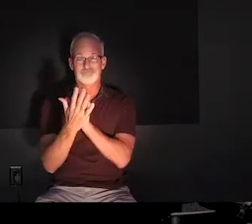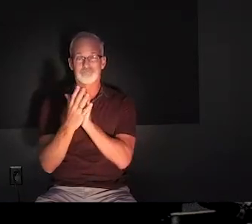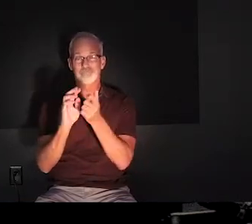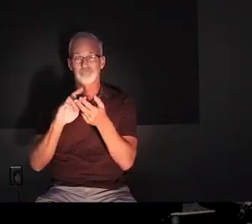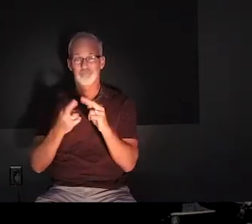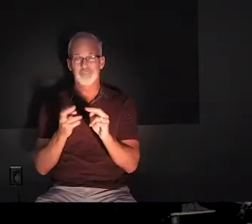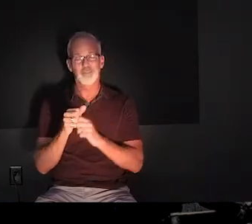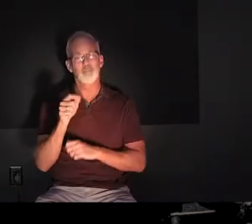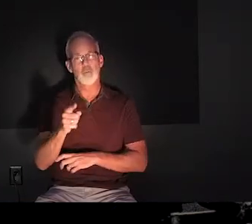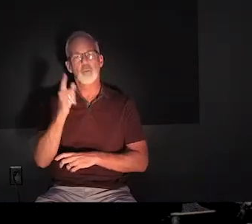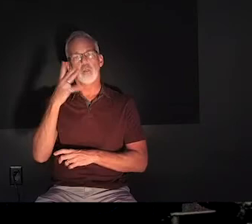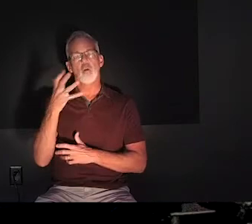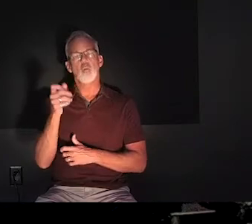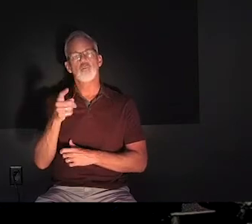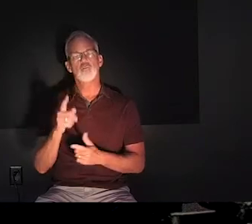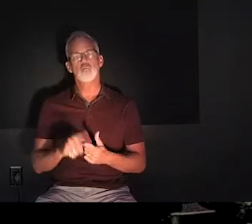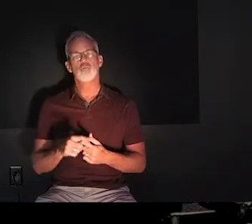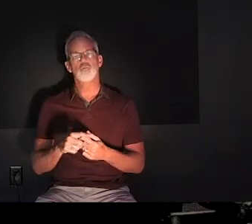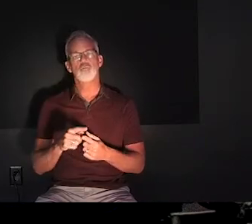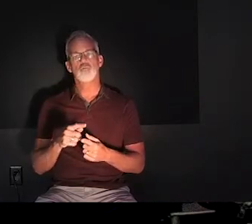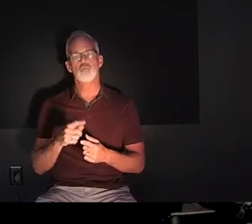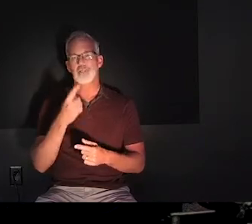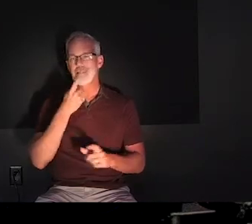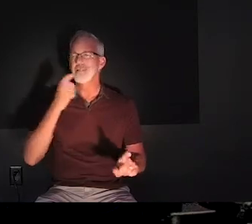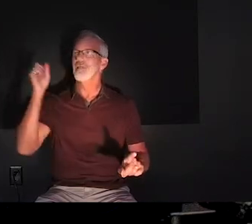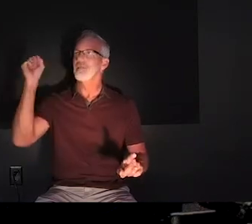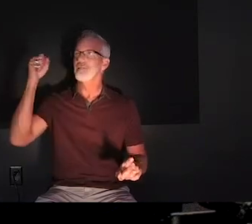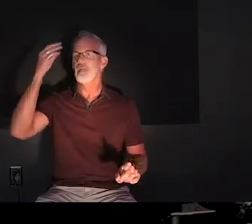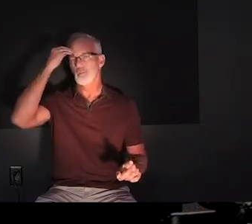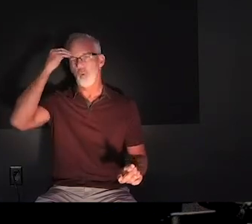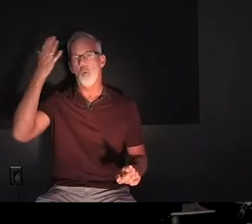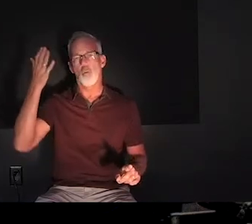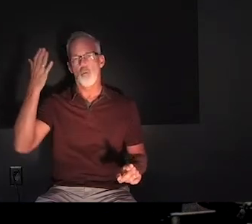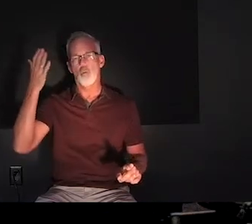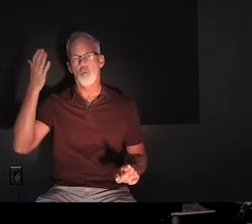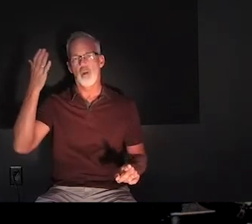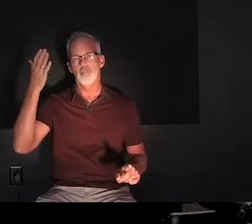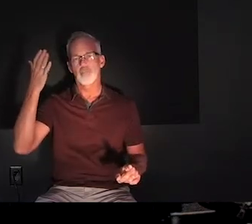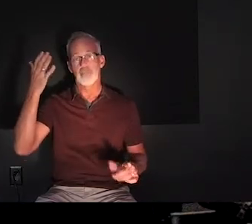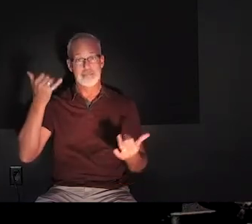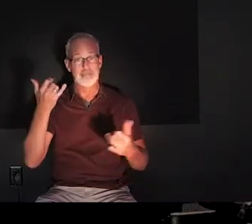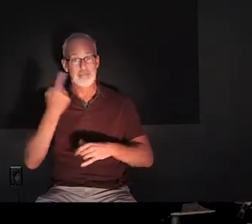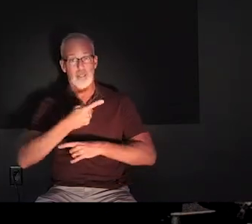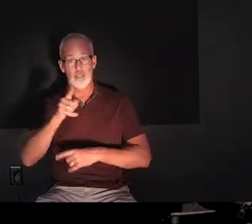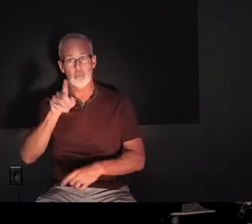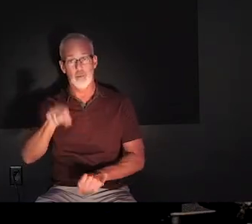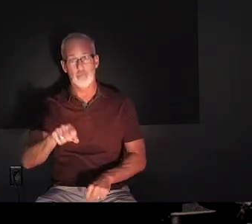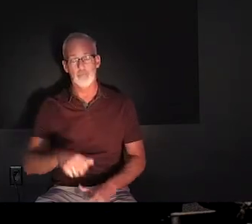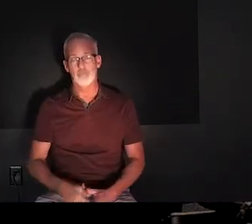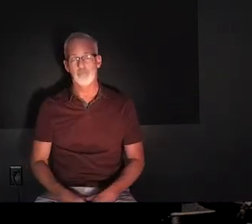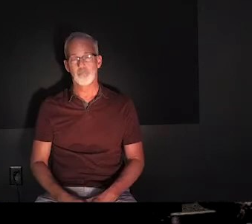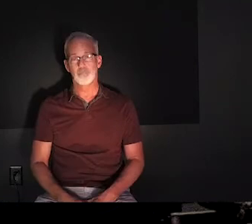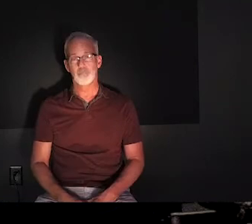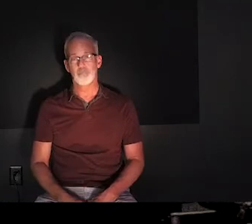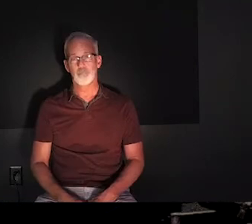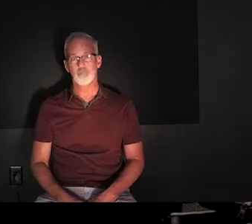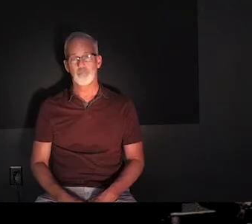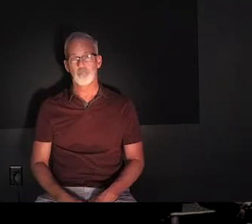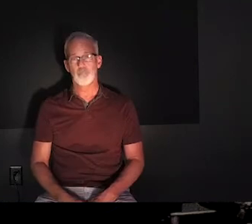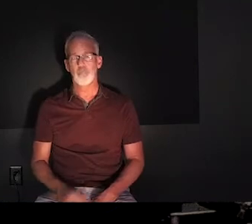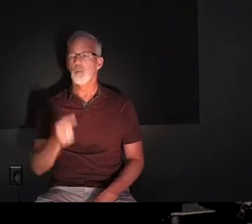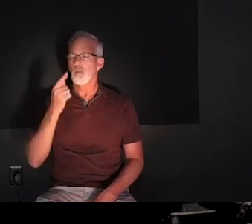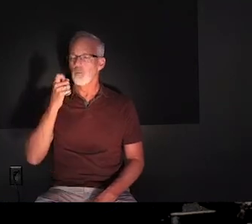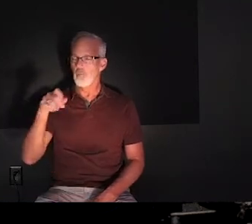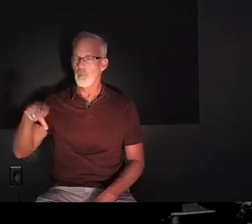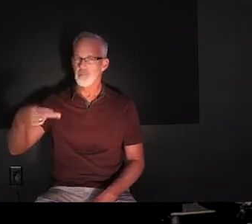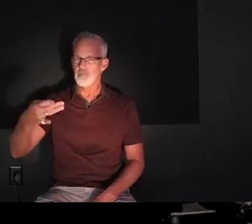and God wants you to come and put your yes on the table today. And you know what? Because Philip's yes was